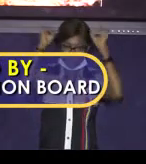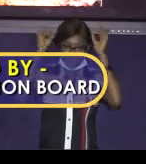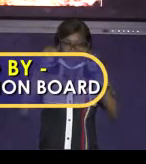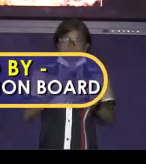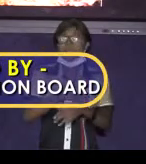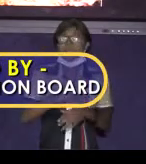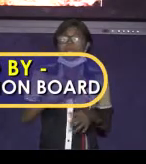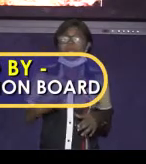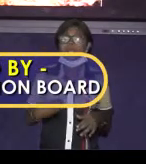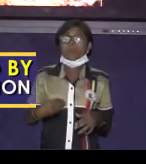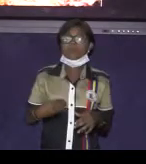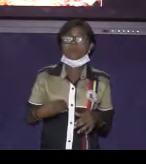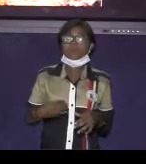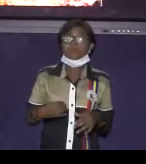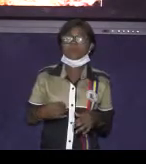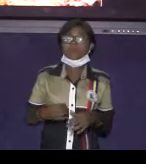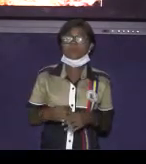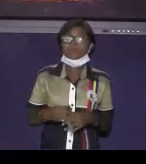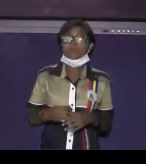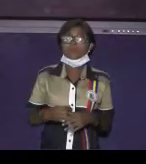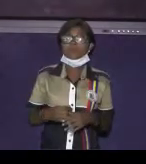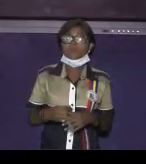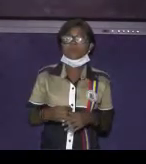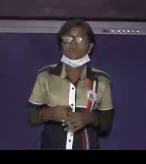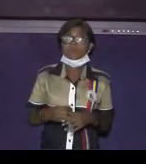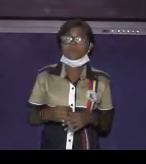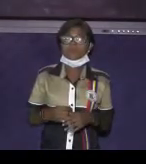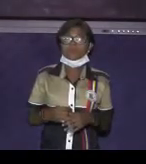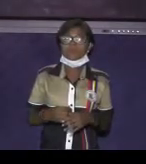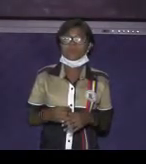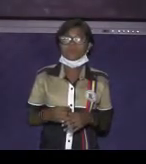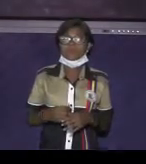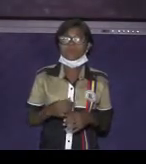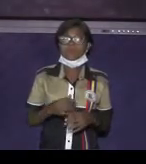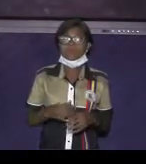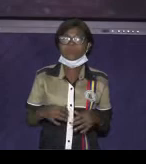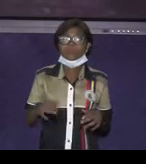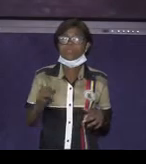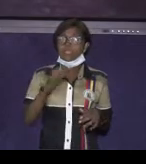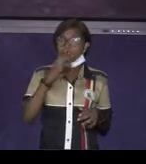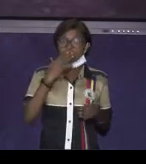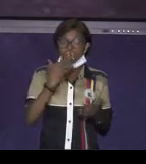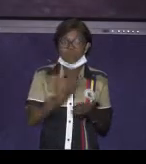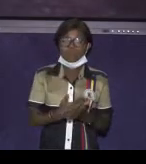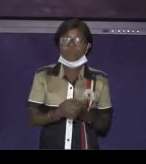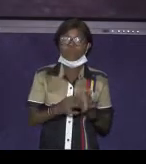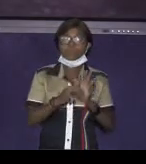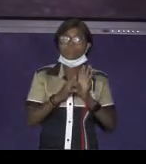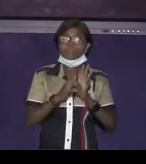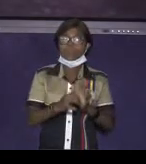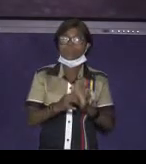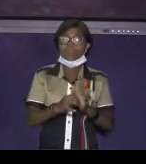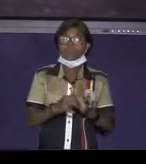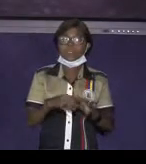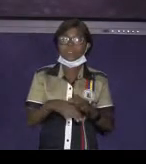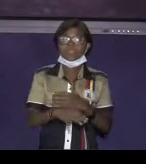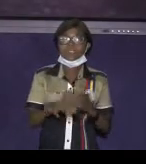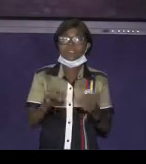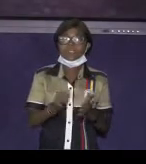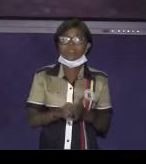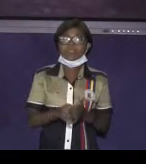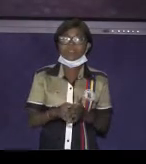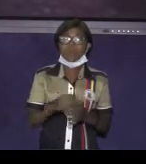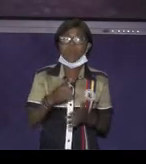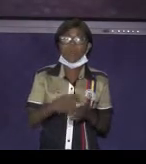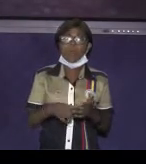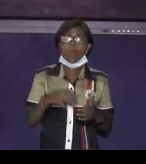derived savanna. Sheep, goats, cattle are good examples in derived savanna.